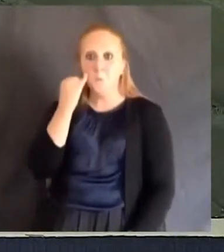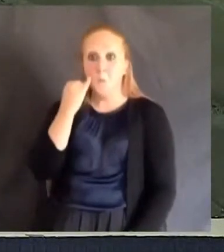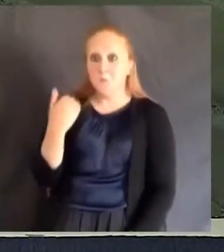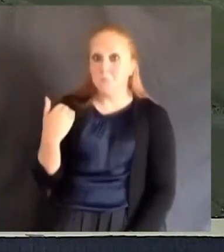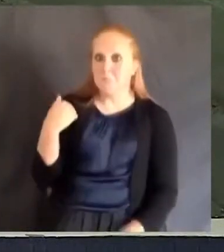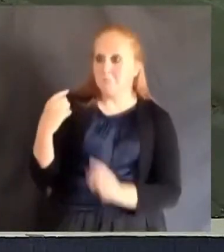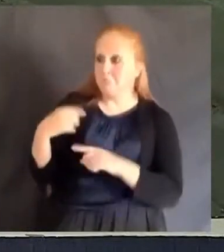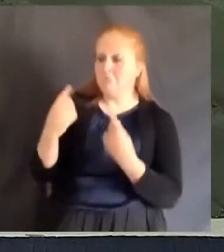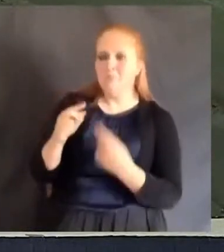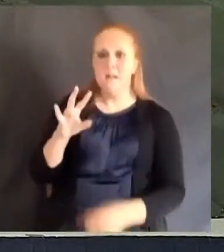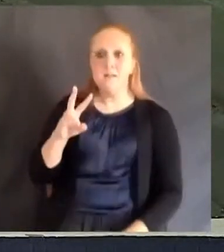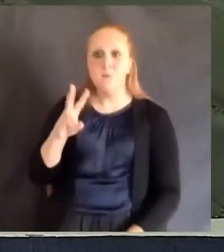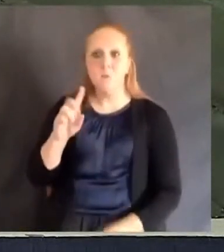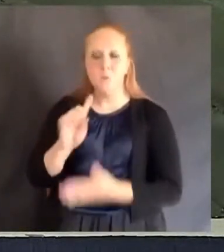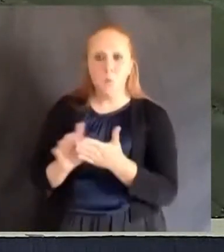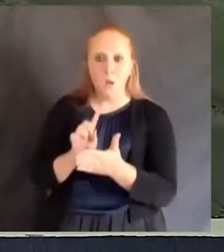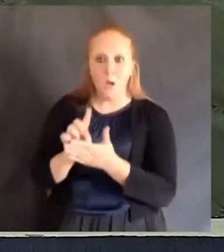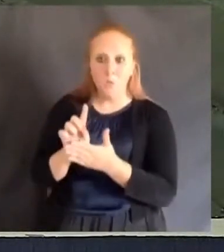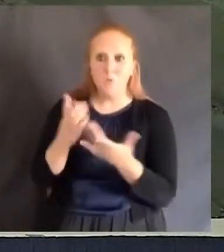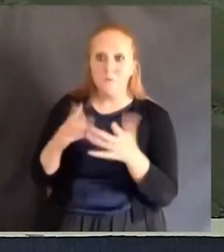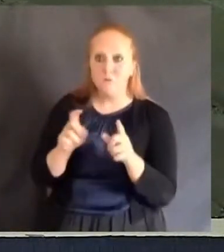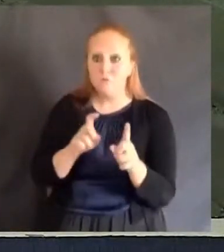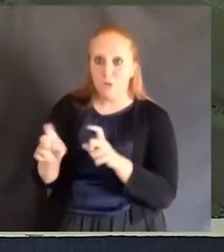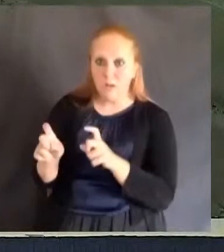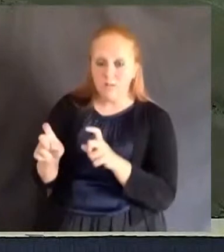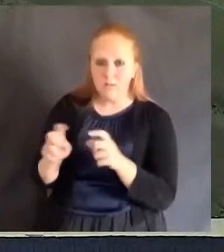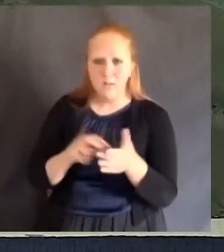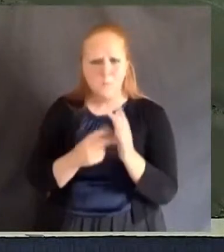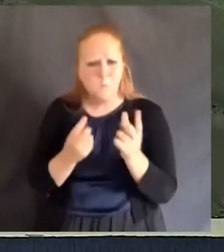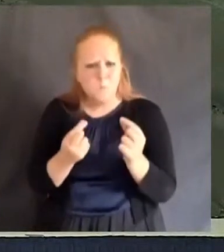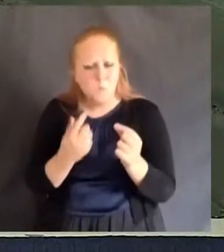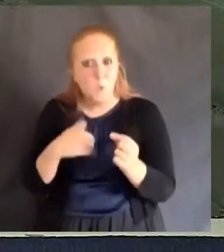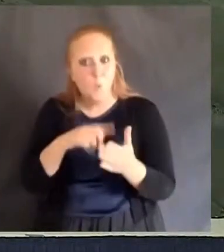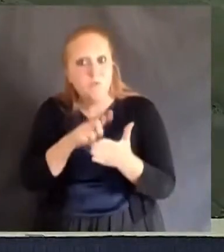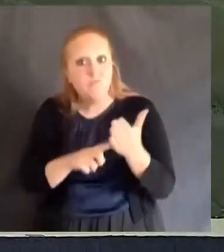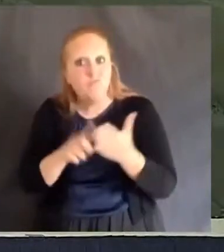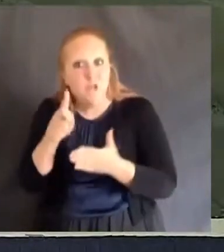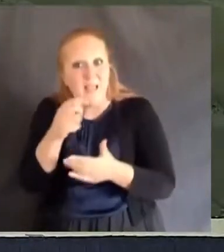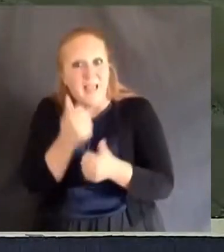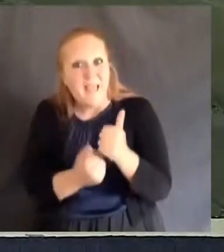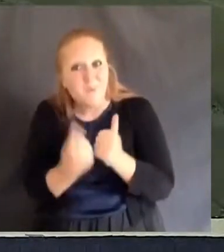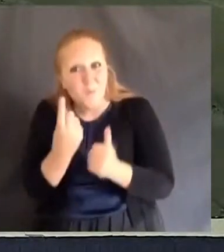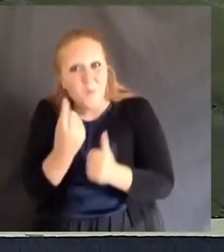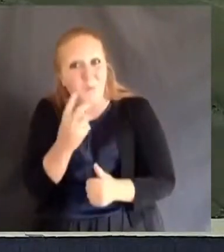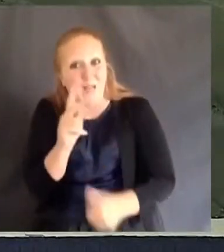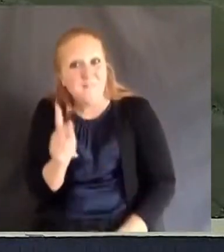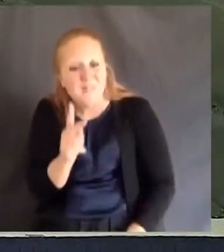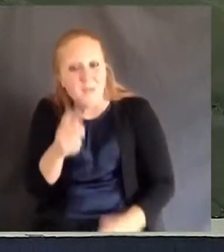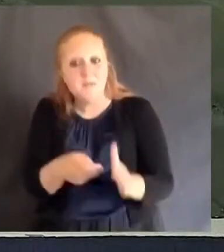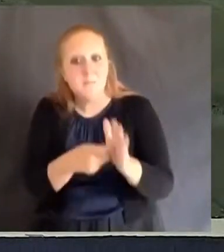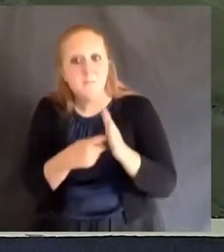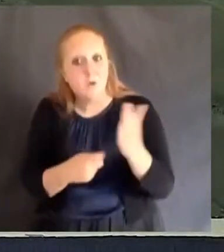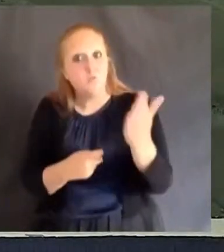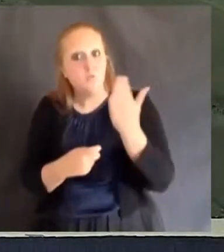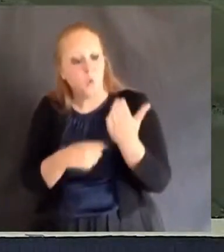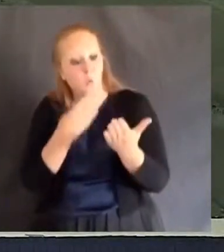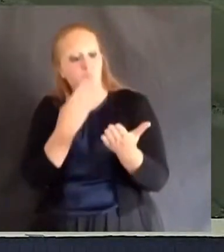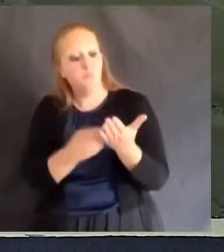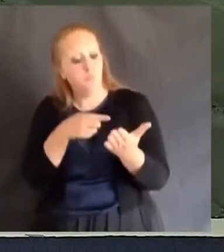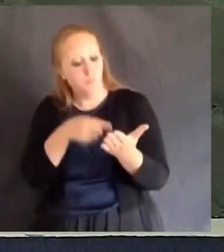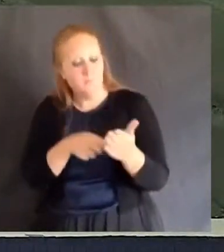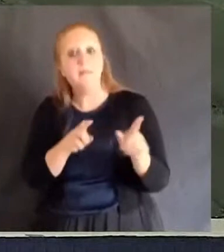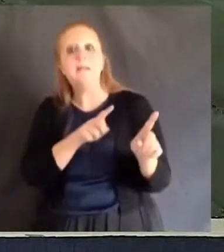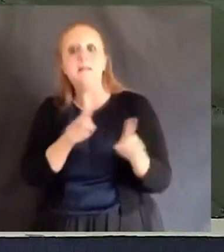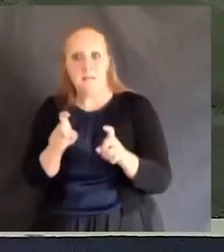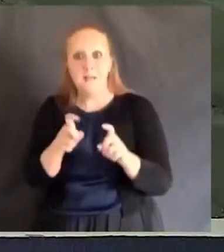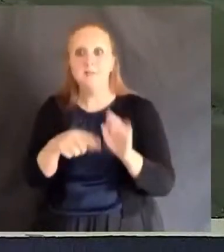allowed in. All right, now you have to check individually all 12,000, and they're going to present you a receipt that says I had a test, and then somebody